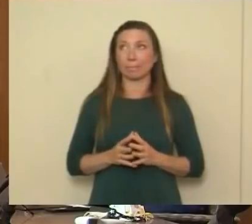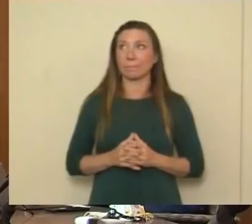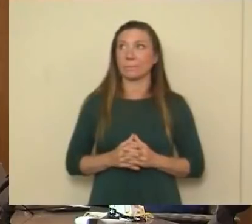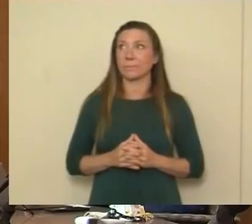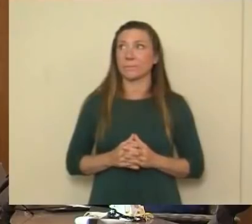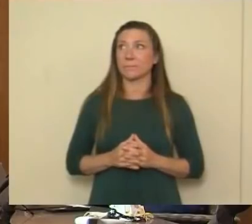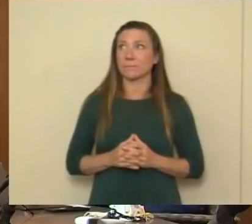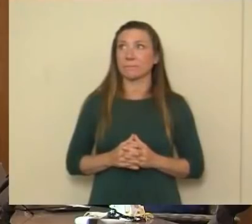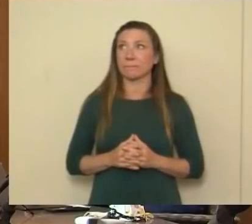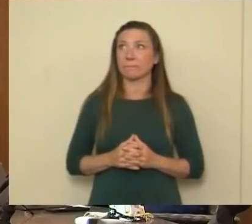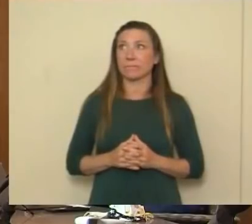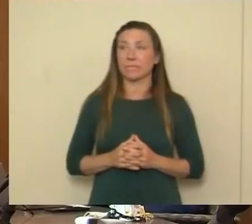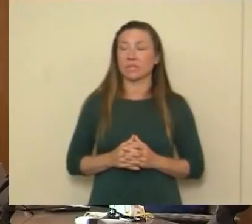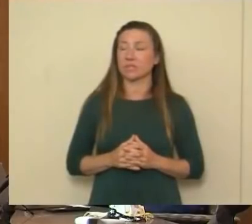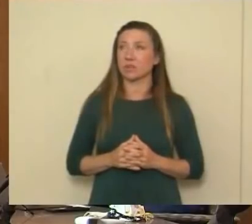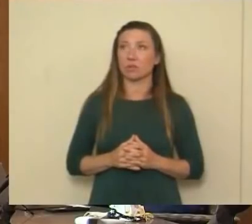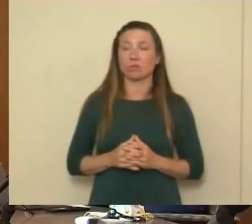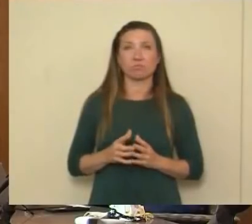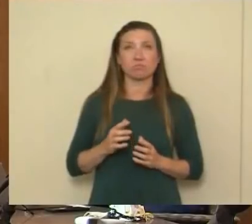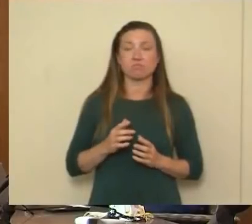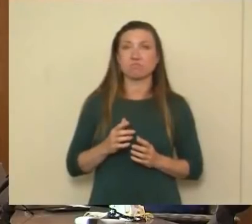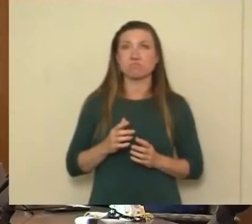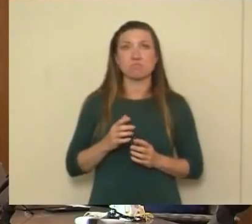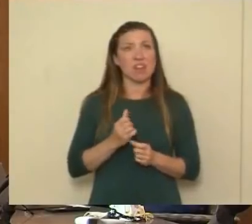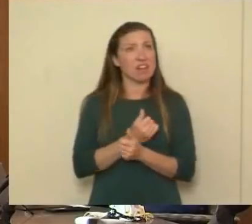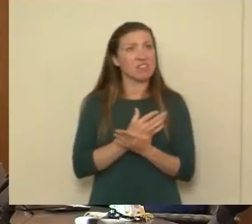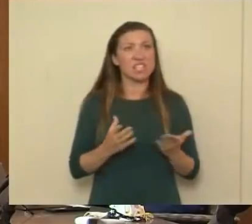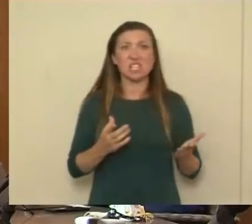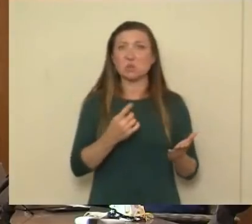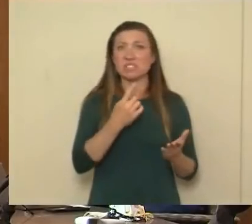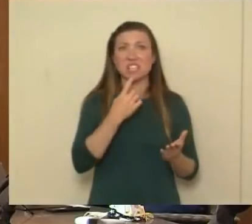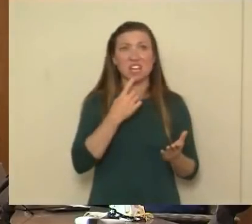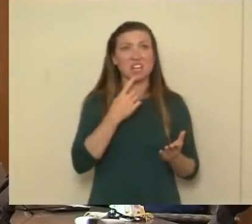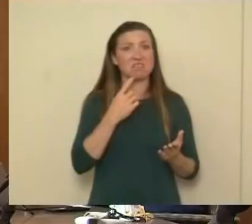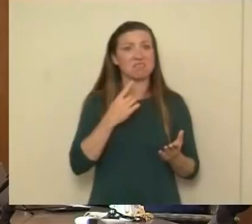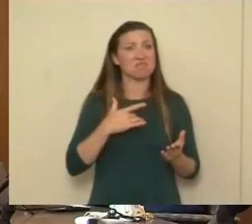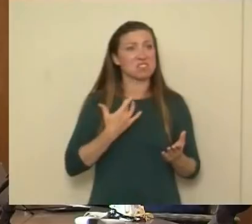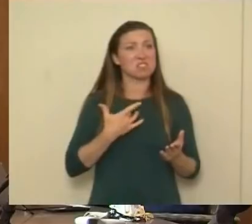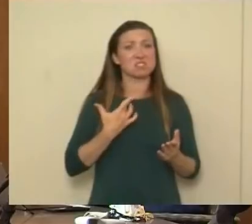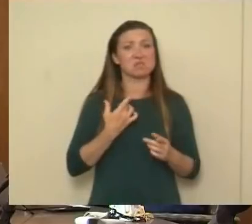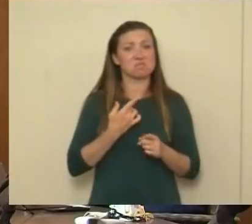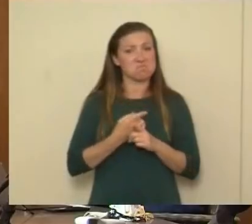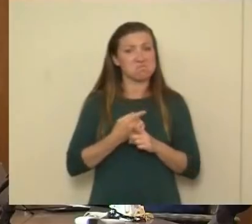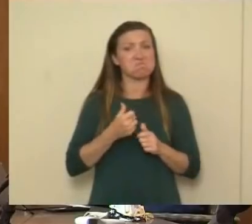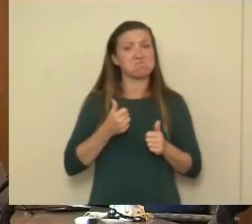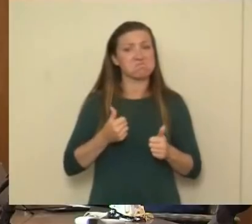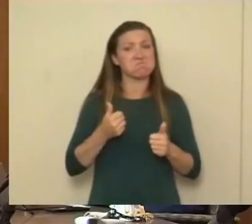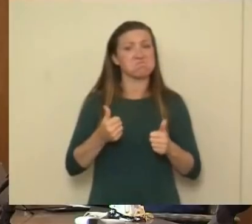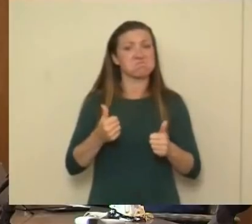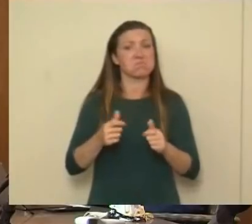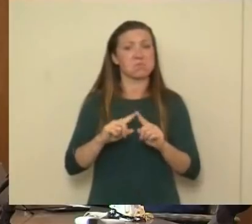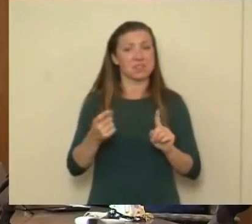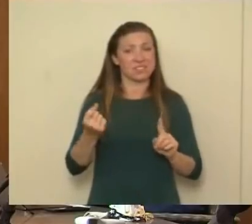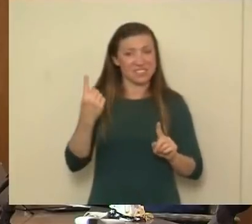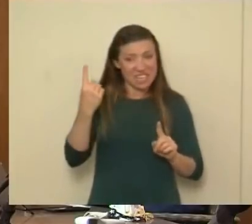Governor, everything you've said seems right on the mark, but the facts on the ground in Las Cruces, at least, are